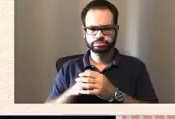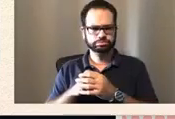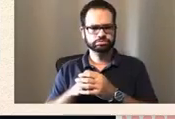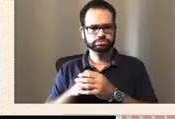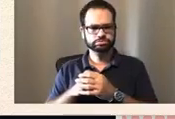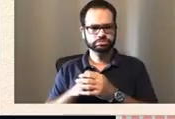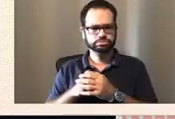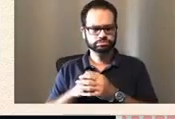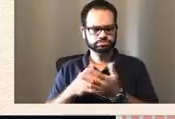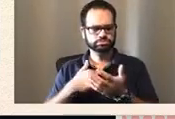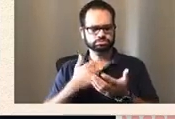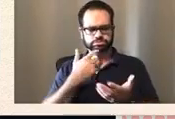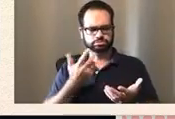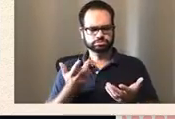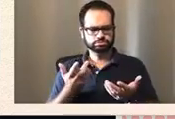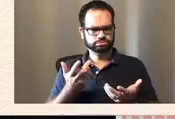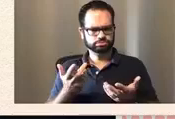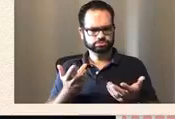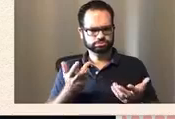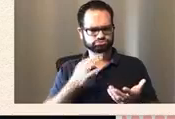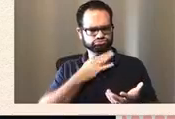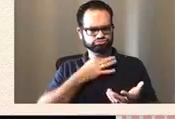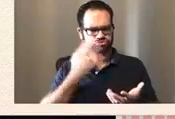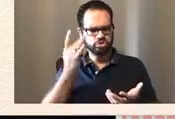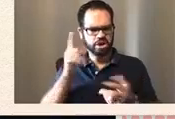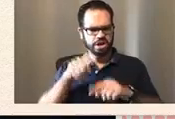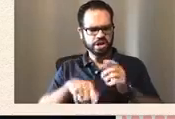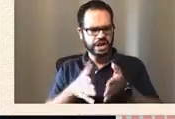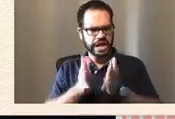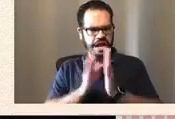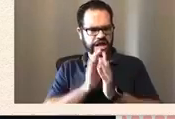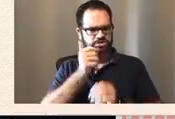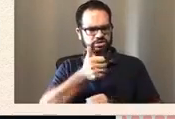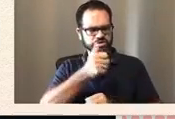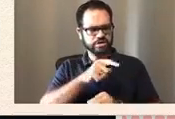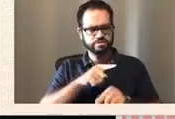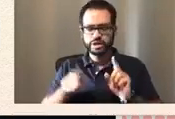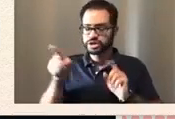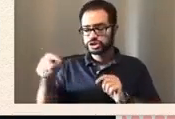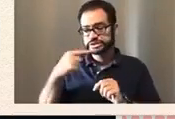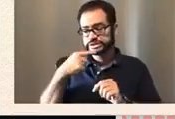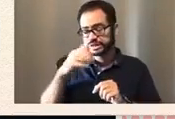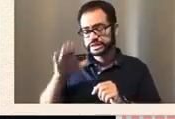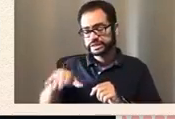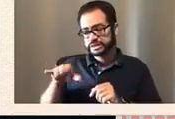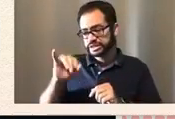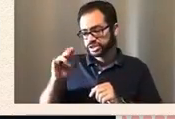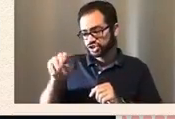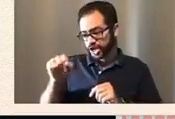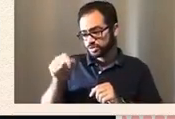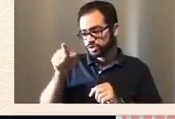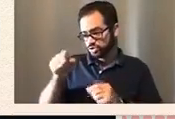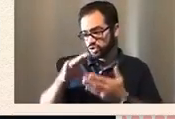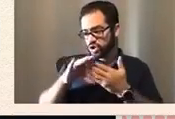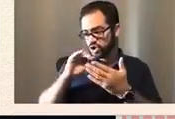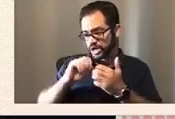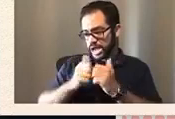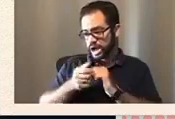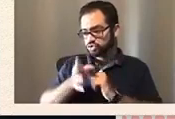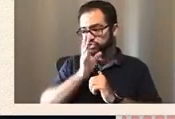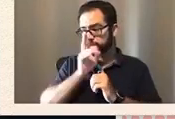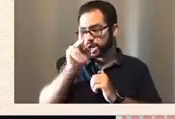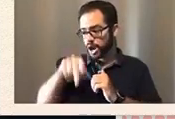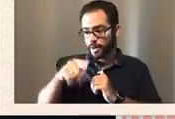hesitant, wondering why she couldn't ask herself, but she said, "James, you're learning how to speak up for people.